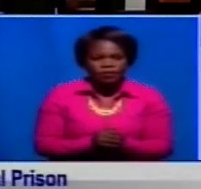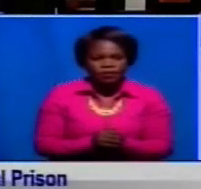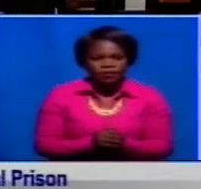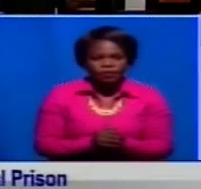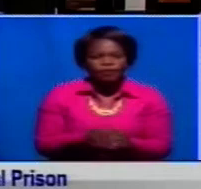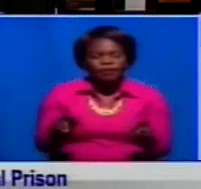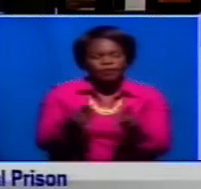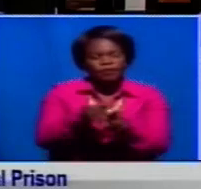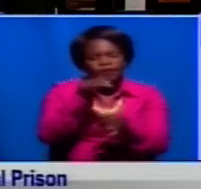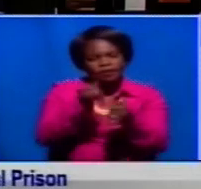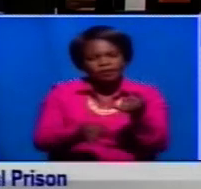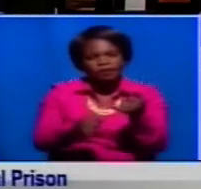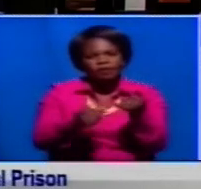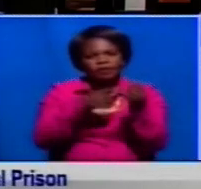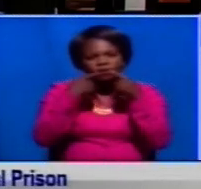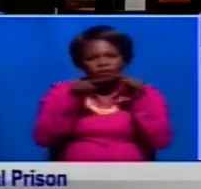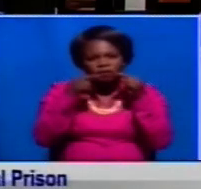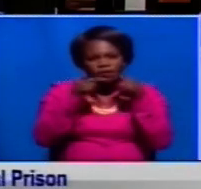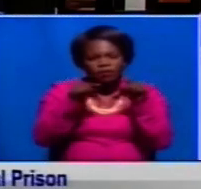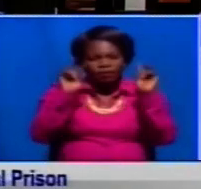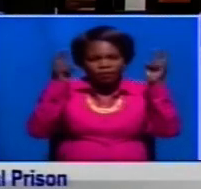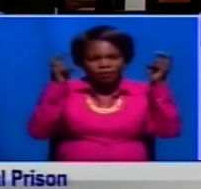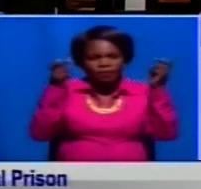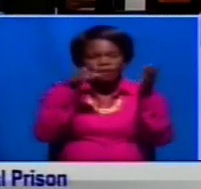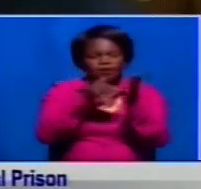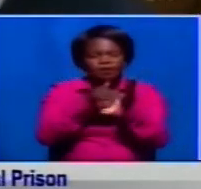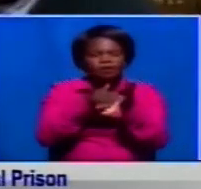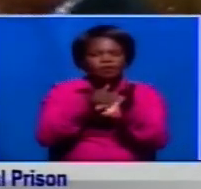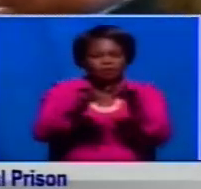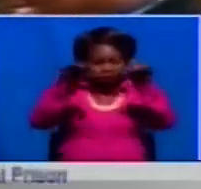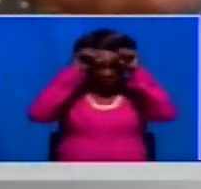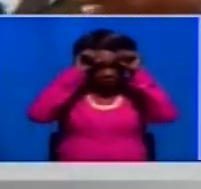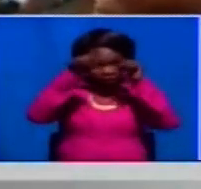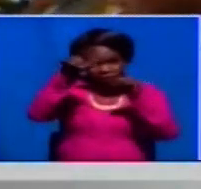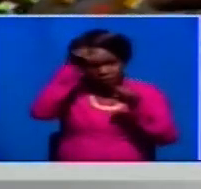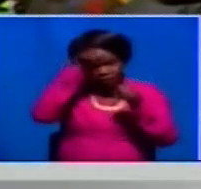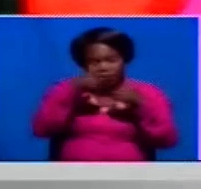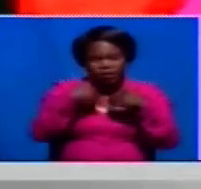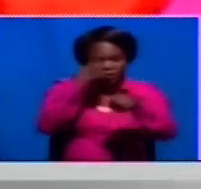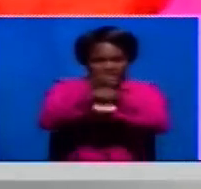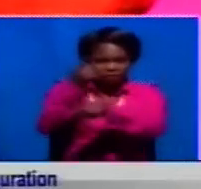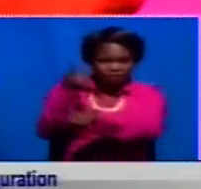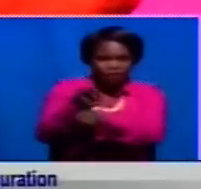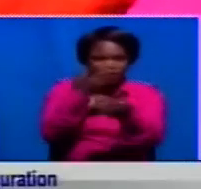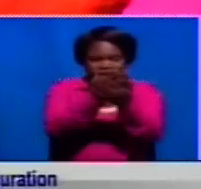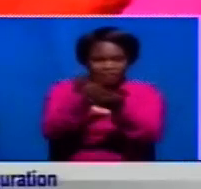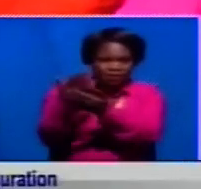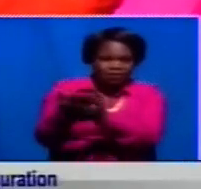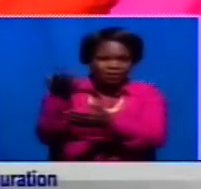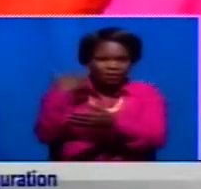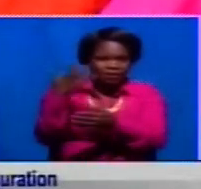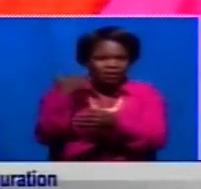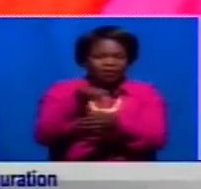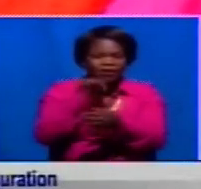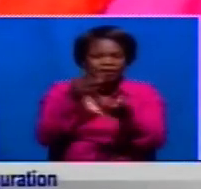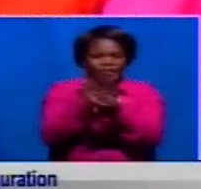As we end the news, we look at the headlines again. President Edgar Lungu has warned inmates and ex-prisoners against abusing